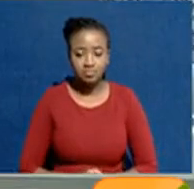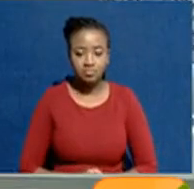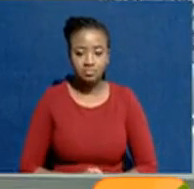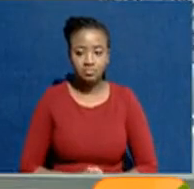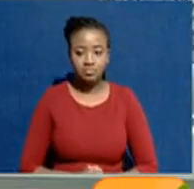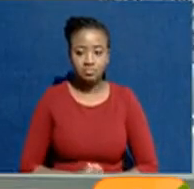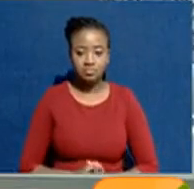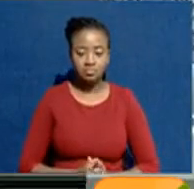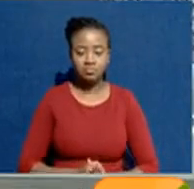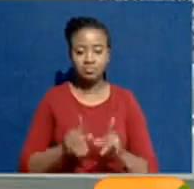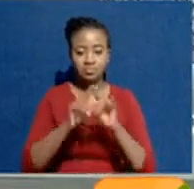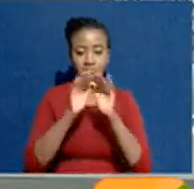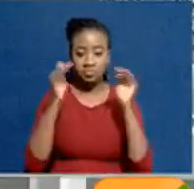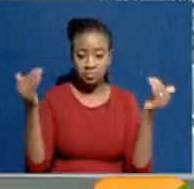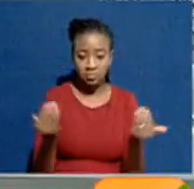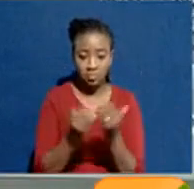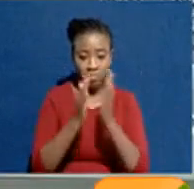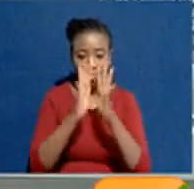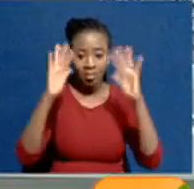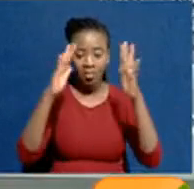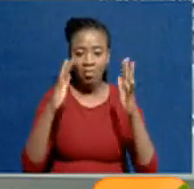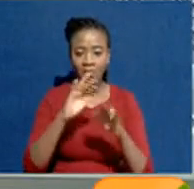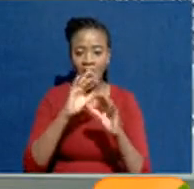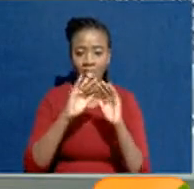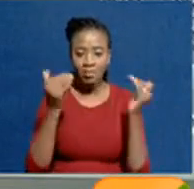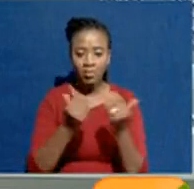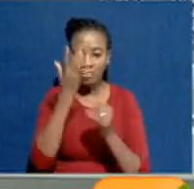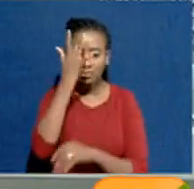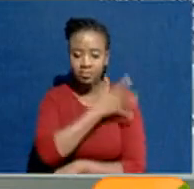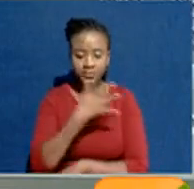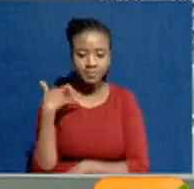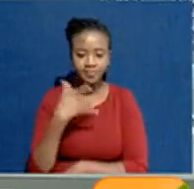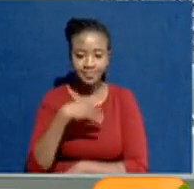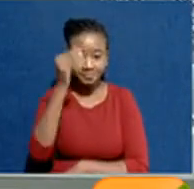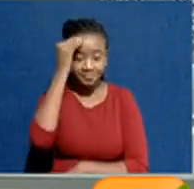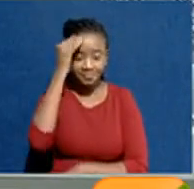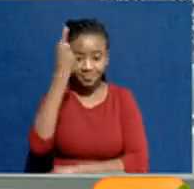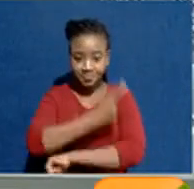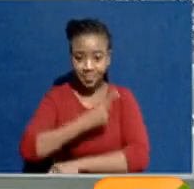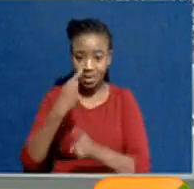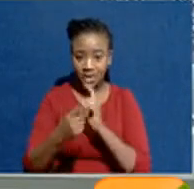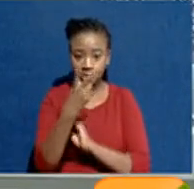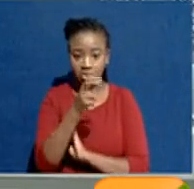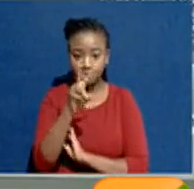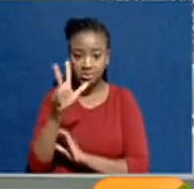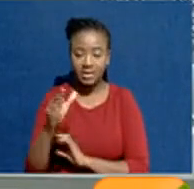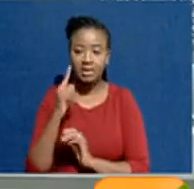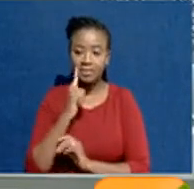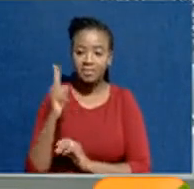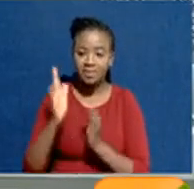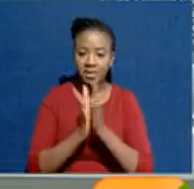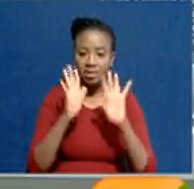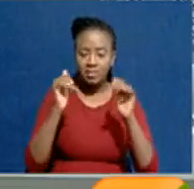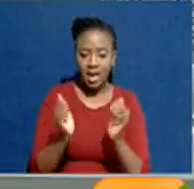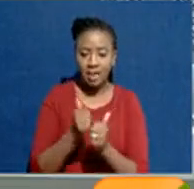As the world observed the World Catholic Education Day 2023, Kenya's celebrations were marked at the KCB